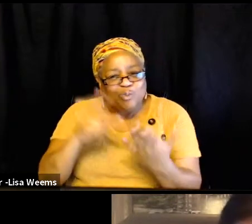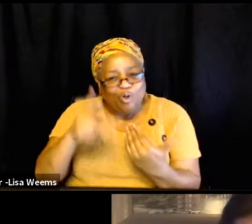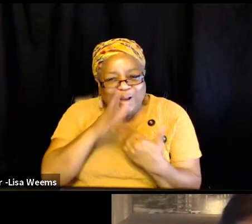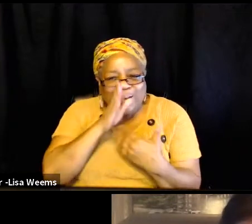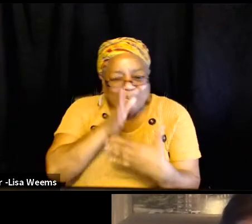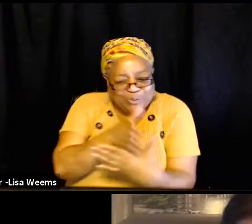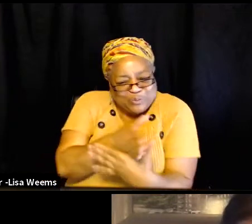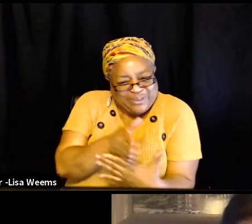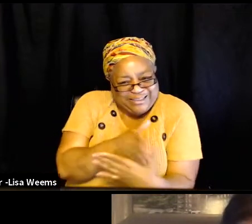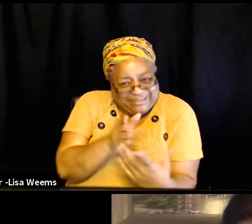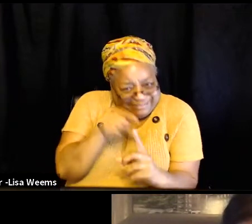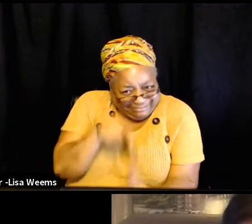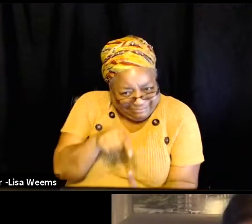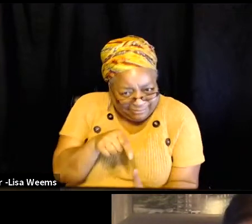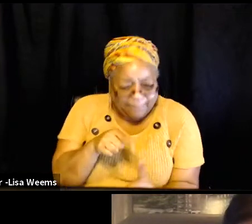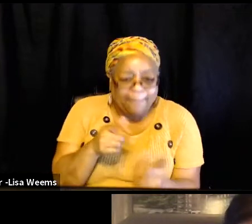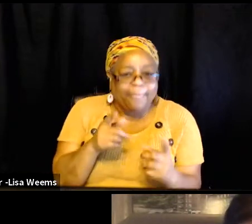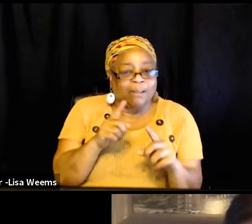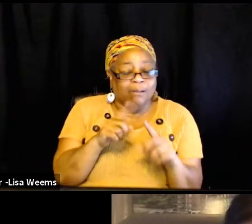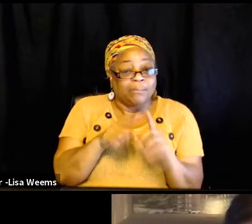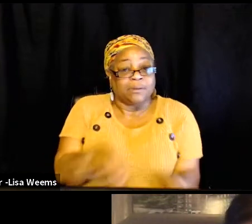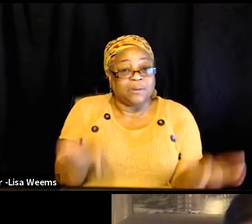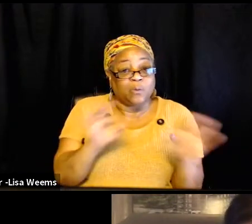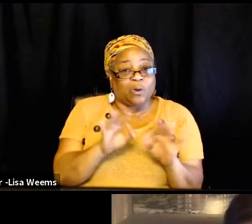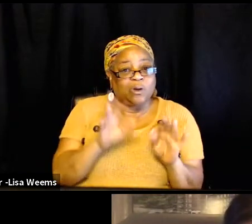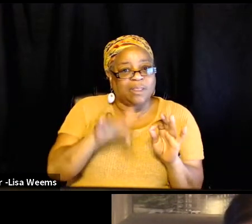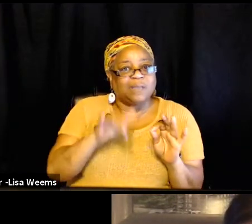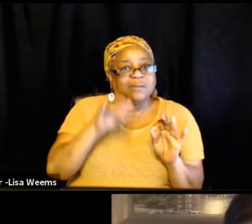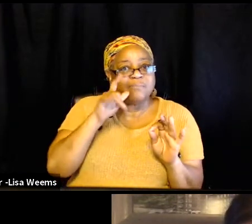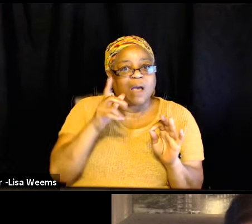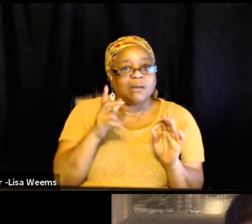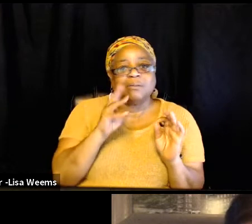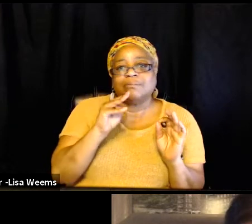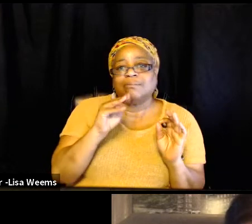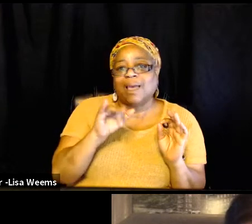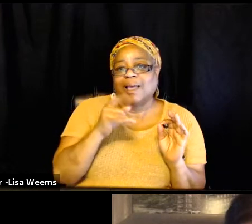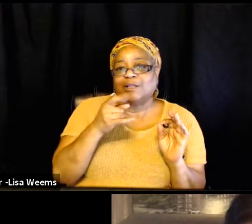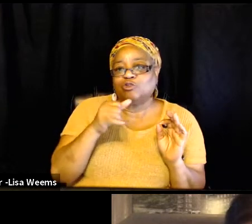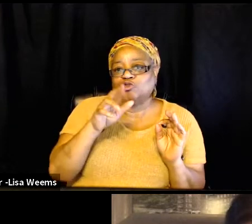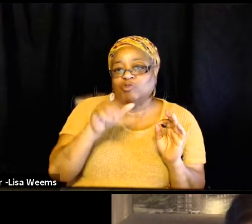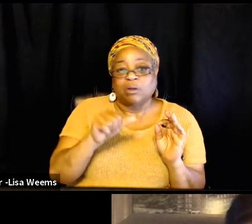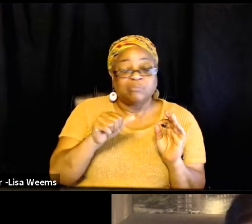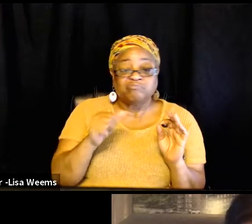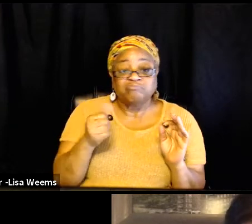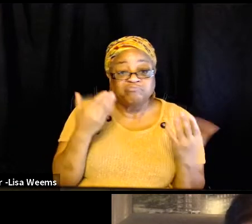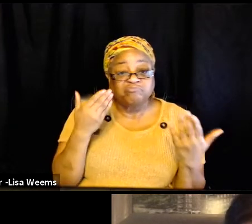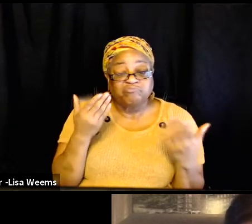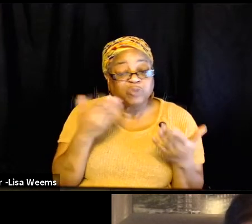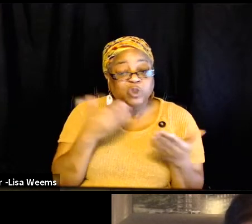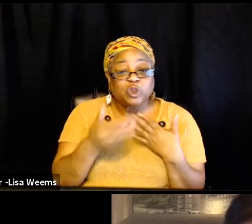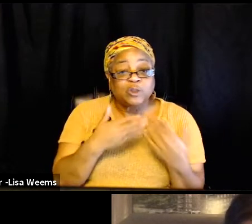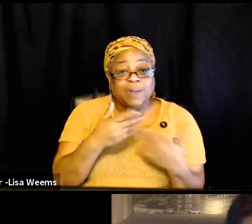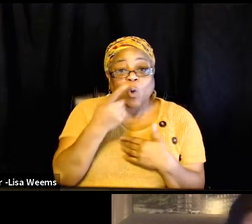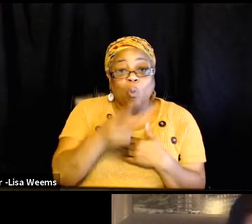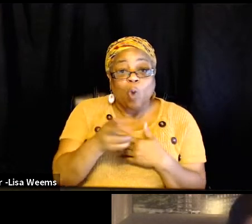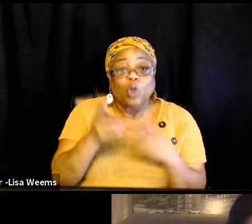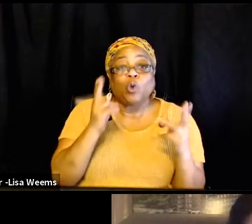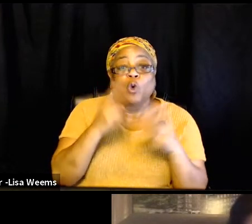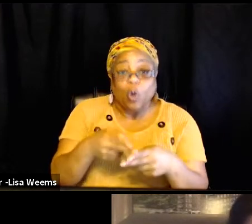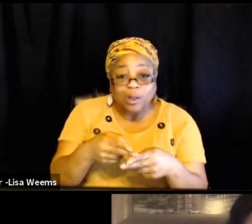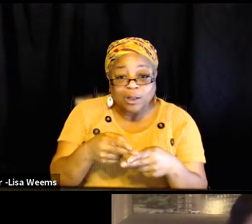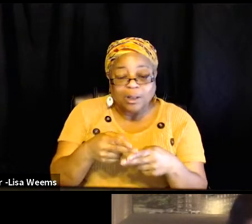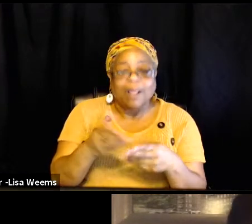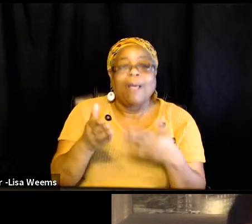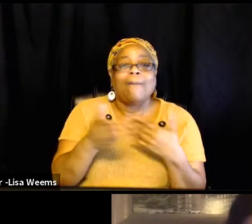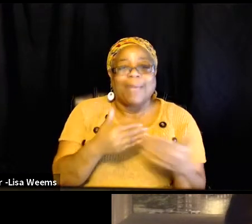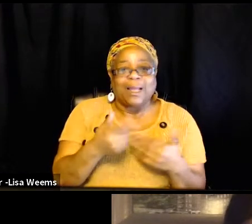was important, and I have all that has always been my mantra, by the way, is like, it doesn't matter how you call it. What it matters is what